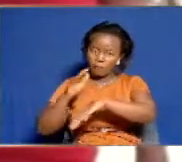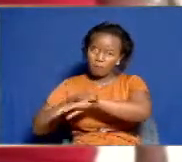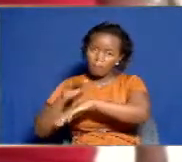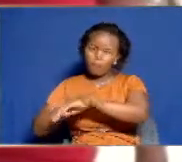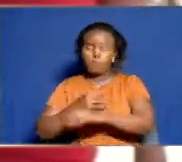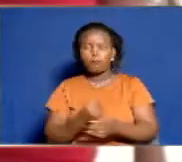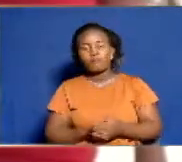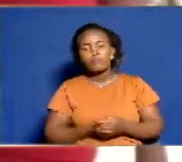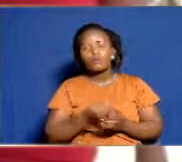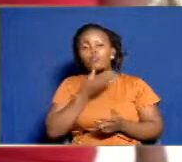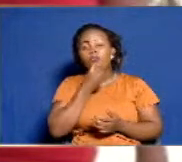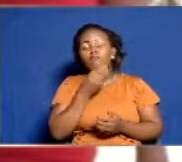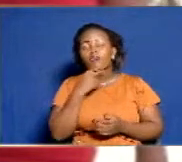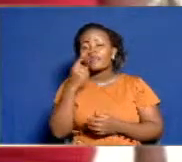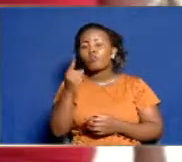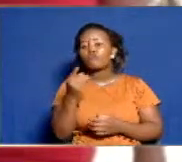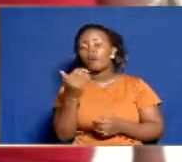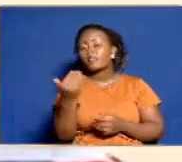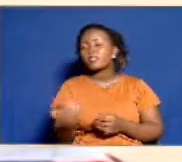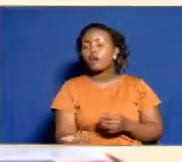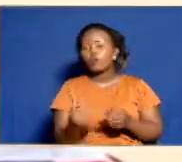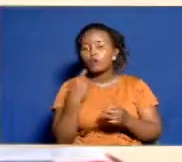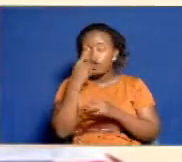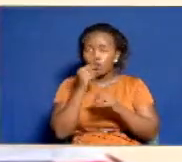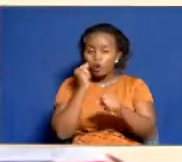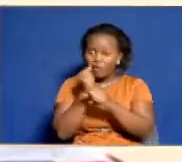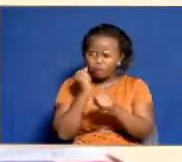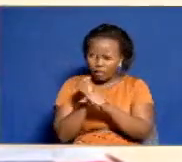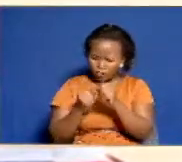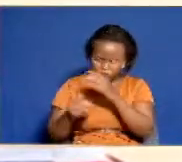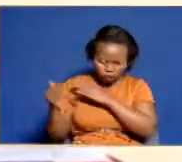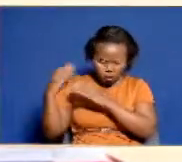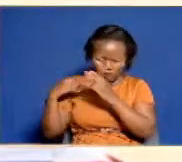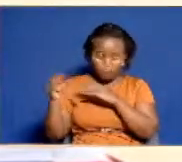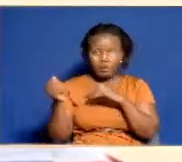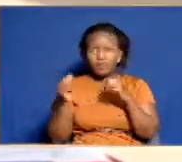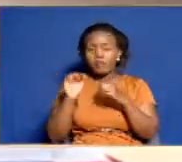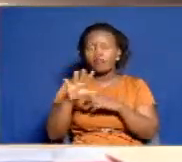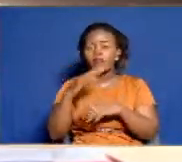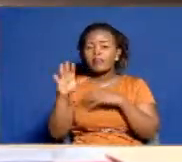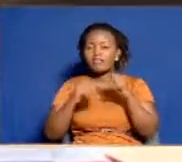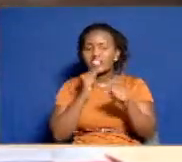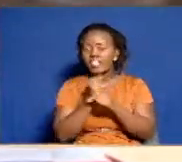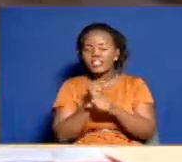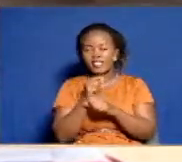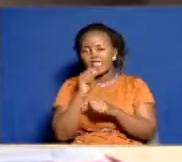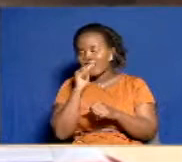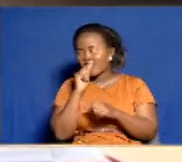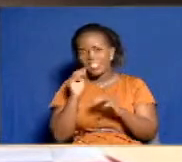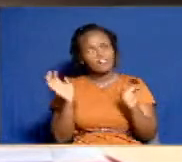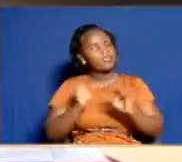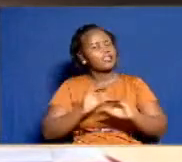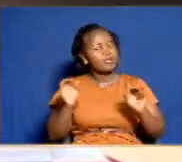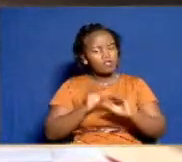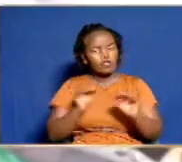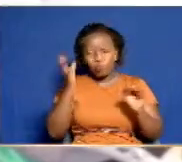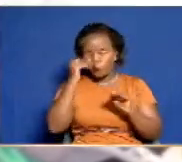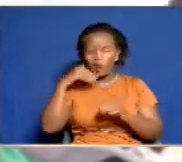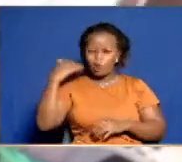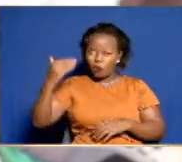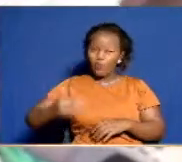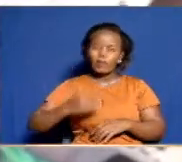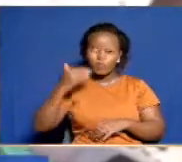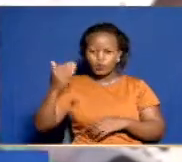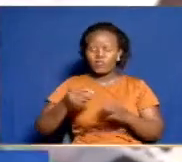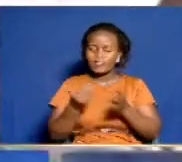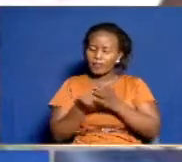has operated the business for close to 5 years now says he has no regrets because at least he is assured of a daily income.